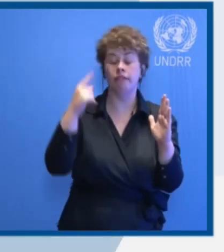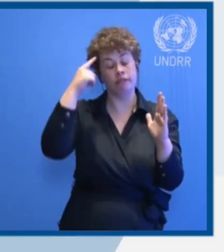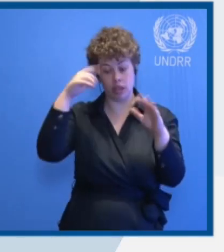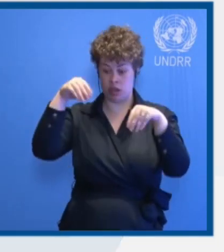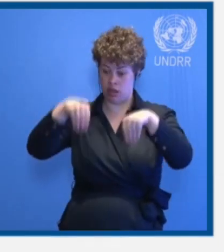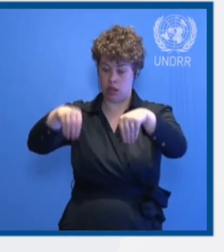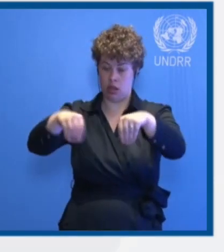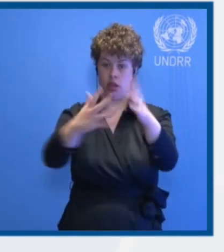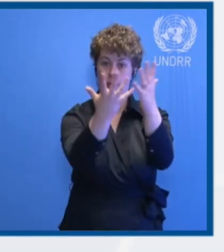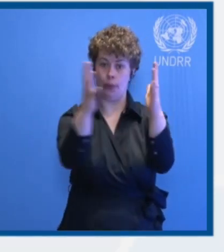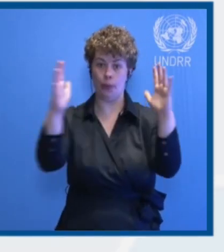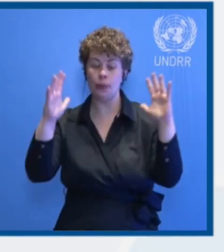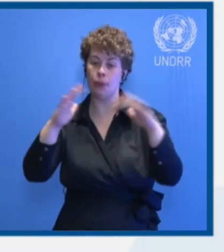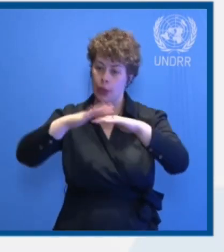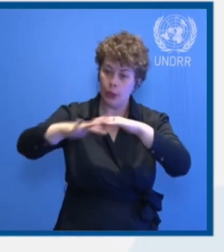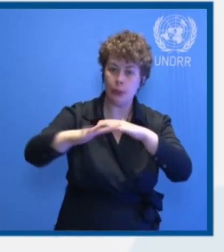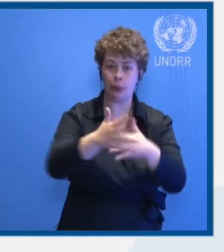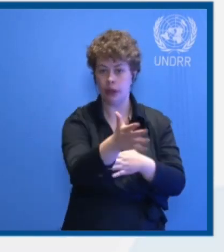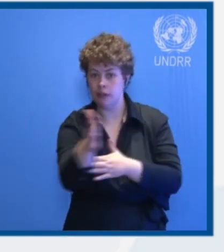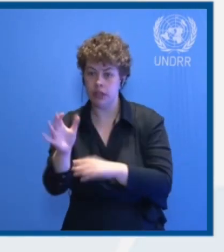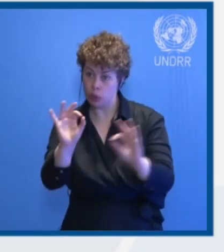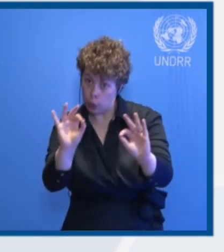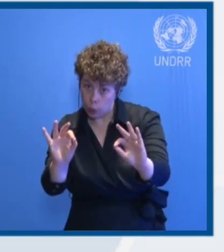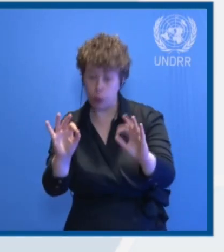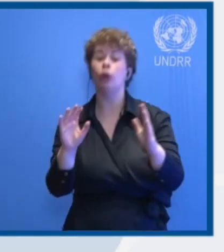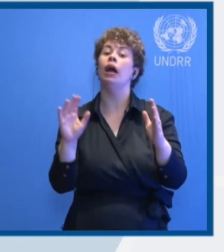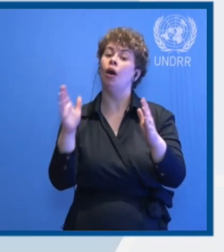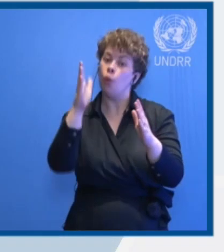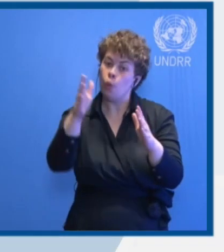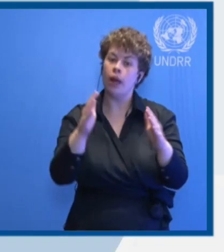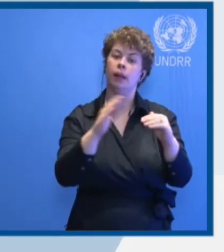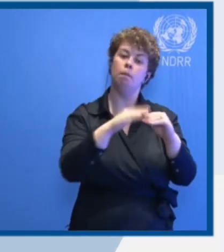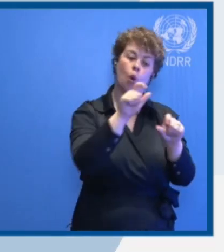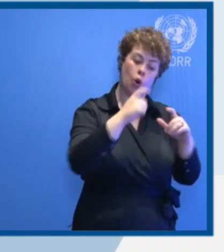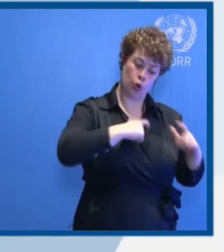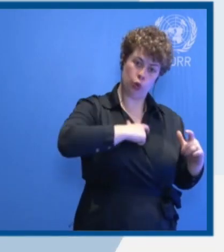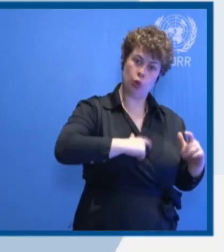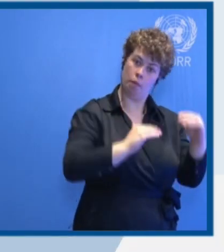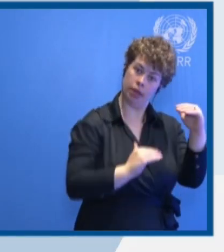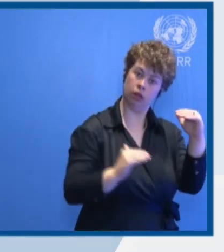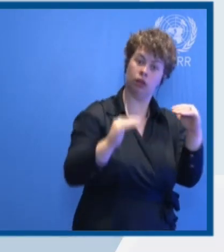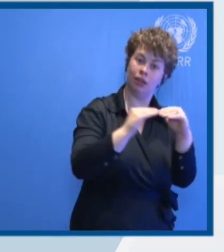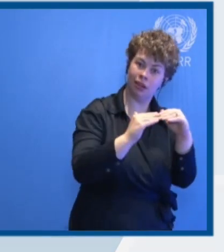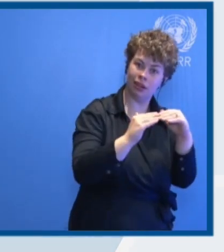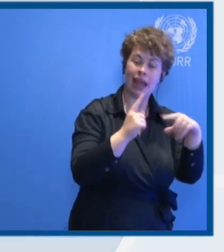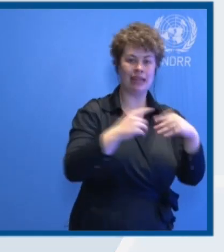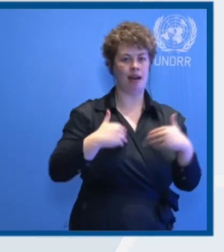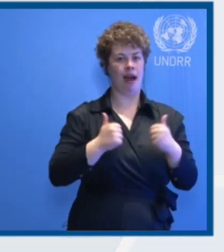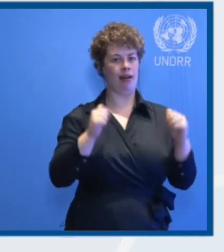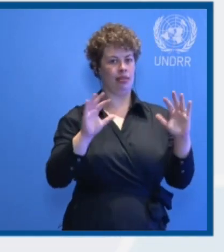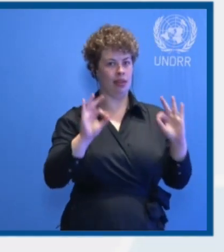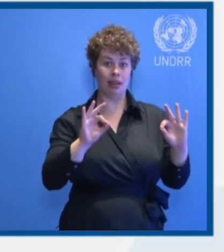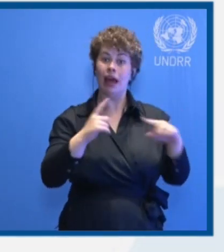health. So I think working with nature through nature-based solutions is a key